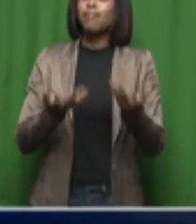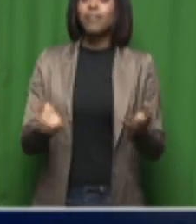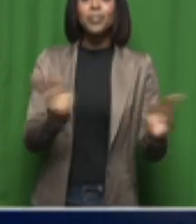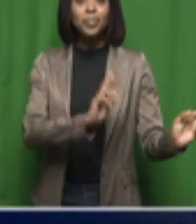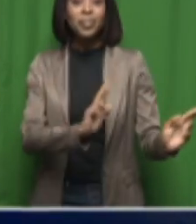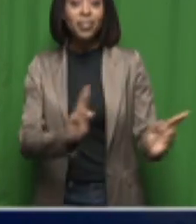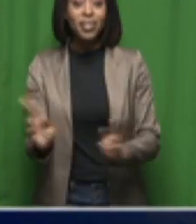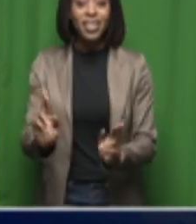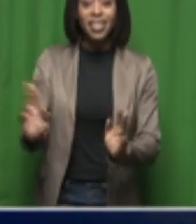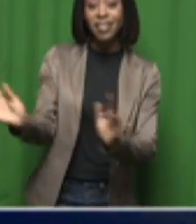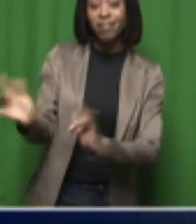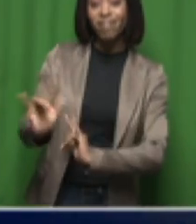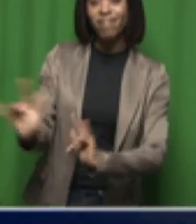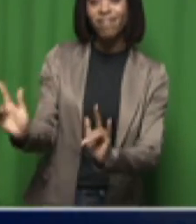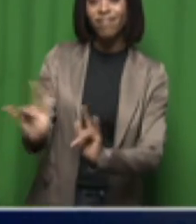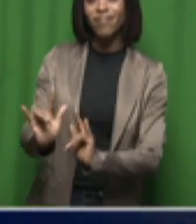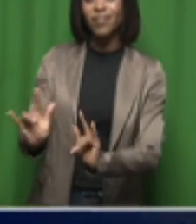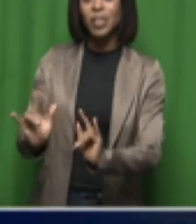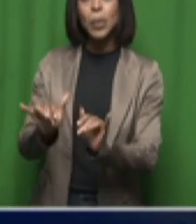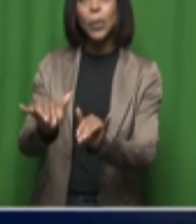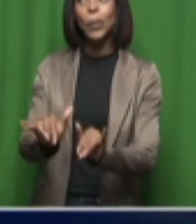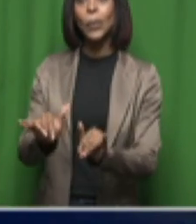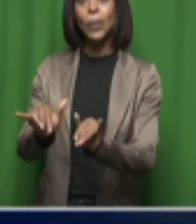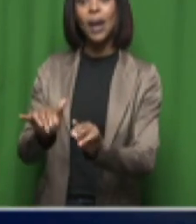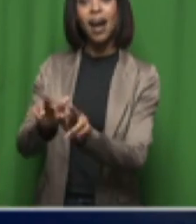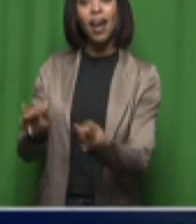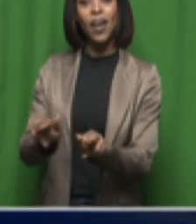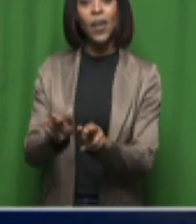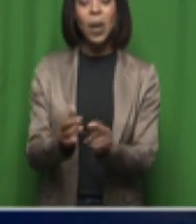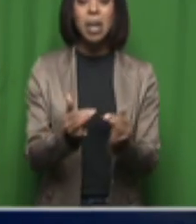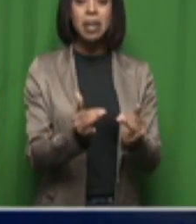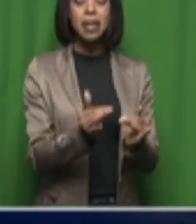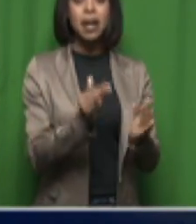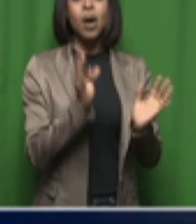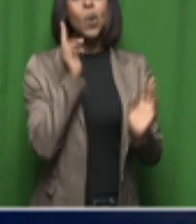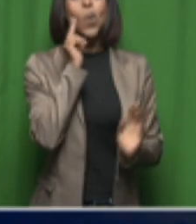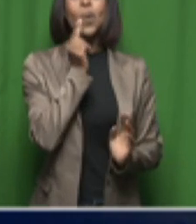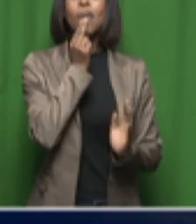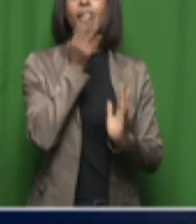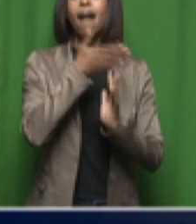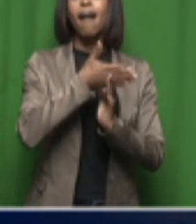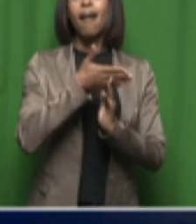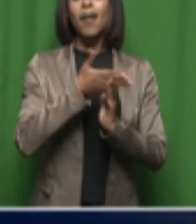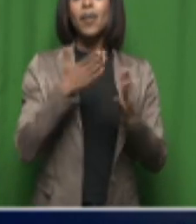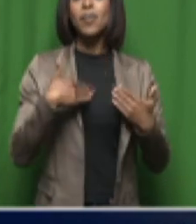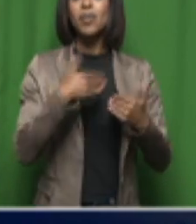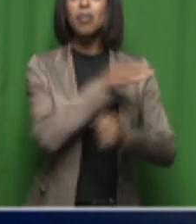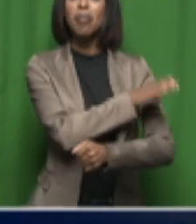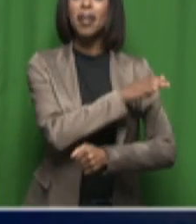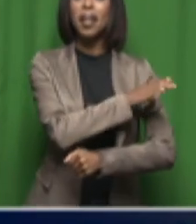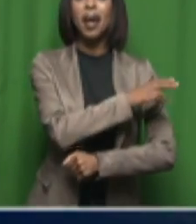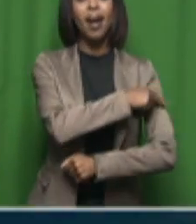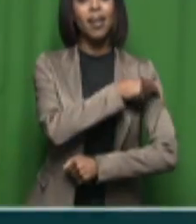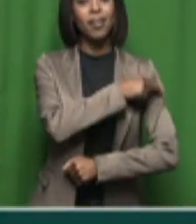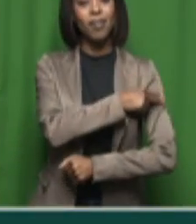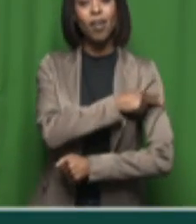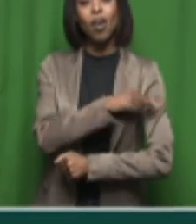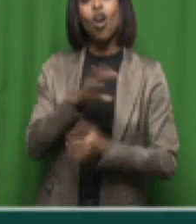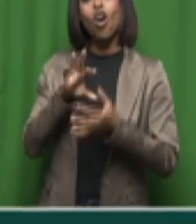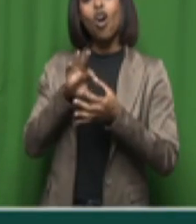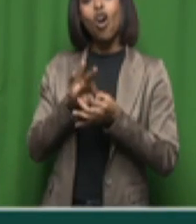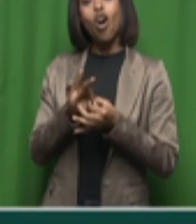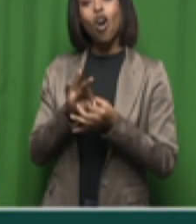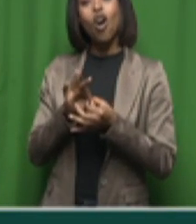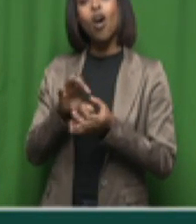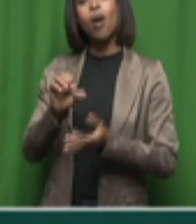Are you ready to say goodbye to waiting rooms and say hello to convenient and accessible healthcare? Well, Home-Spital is the